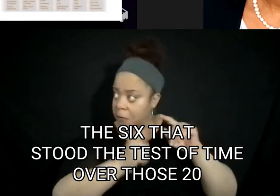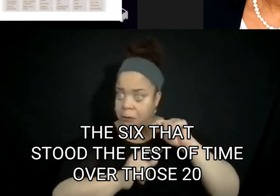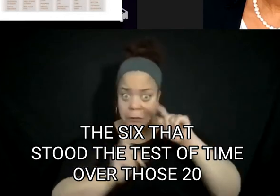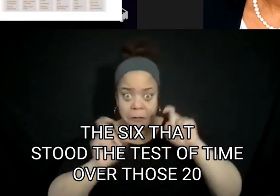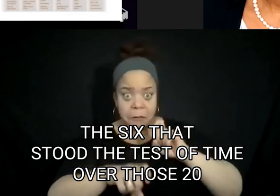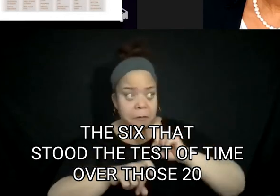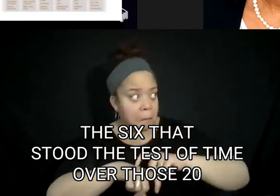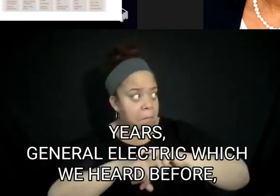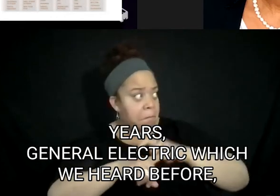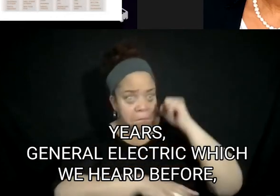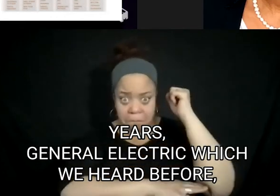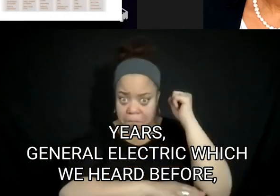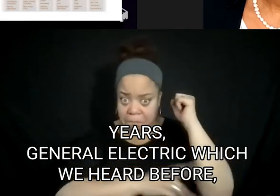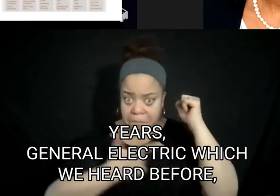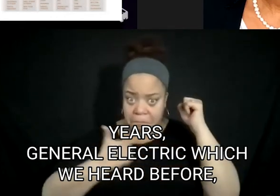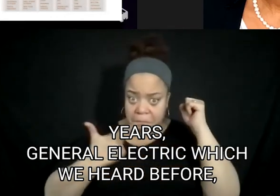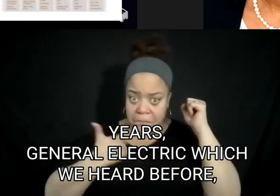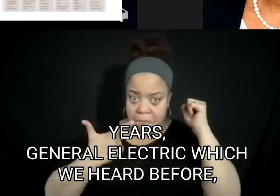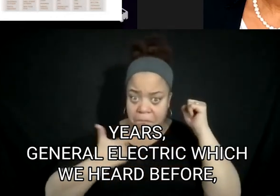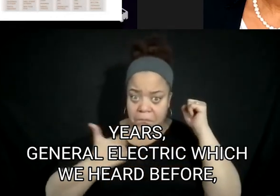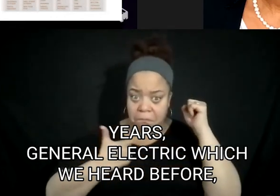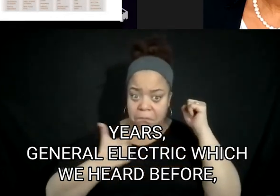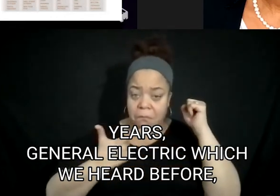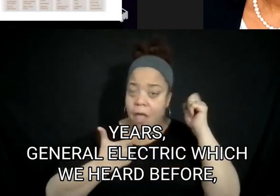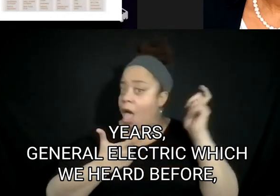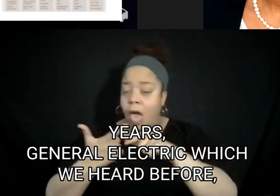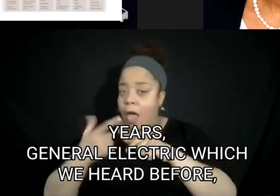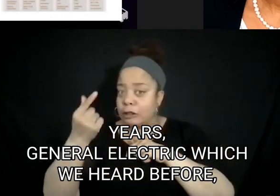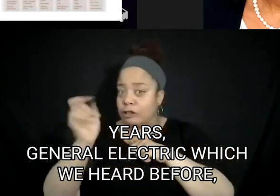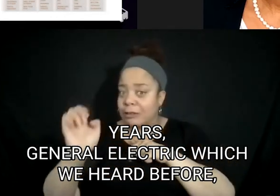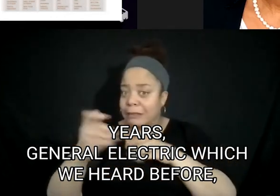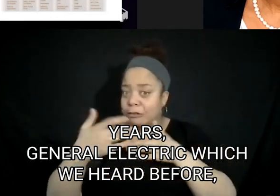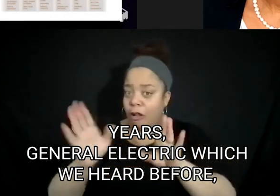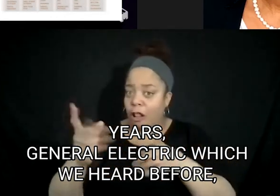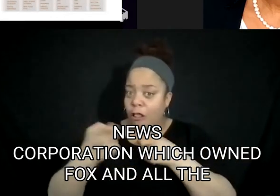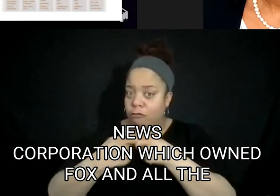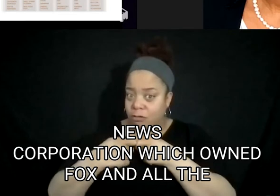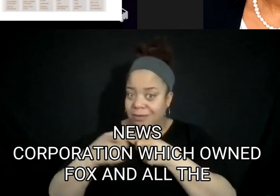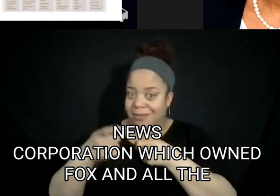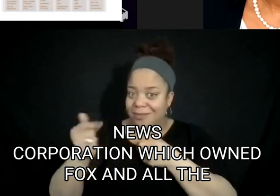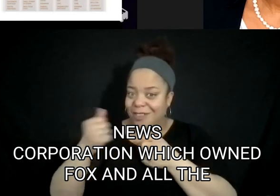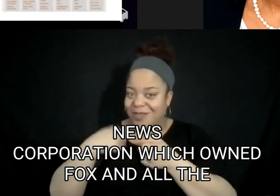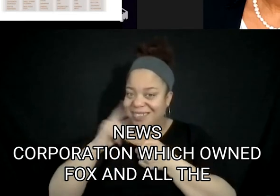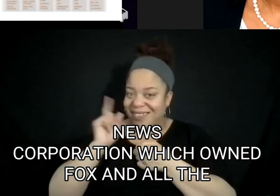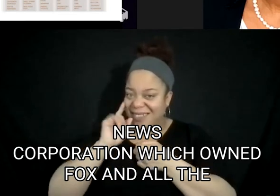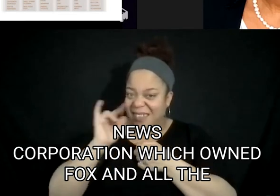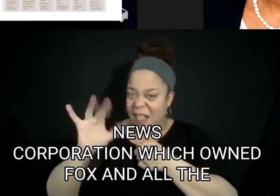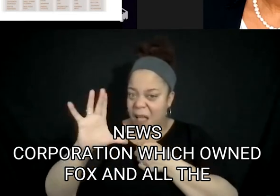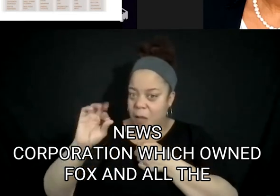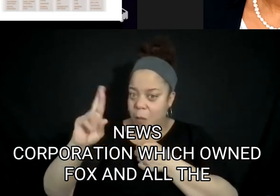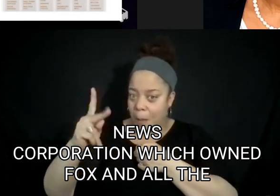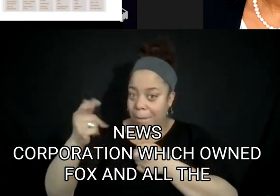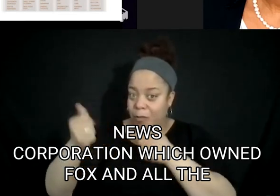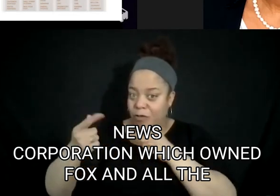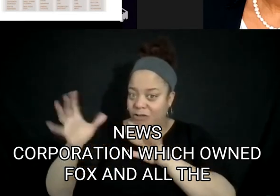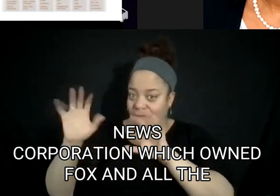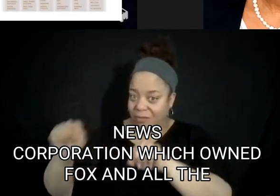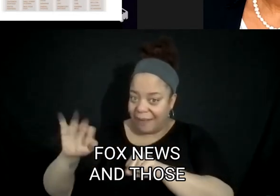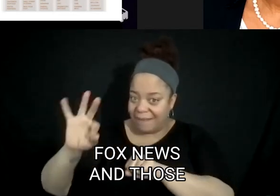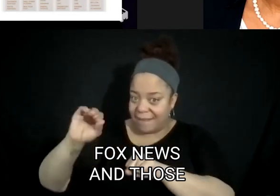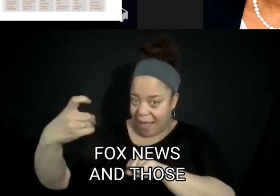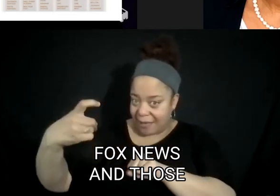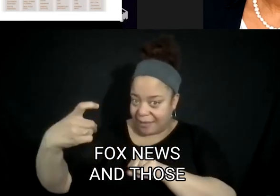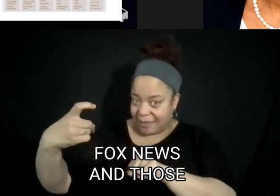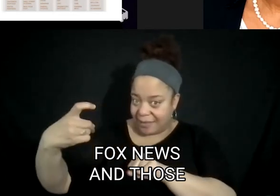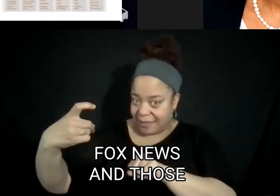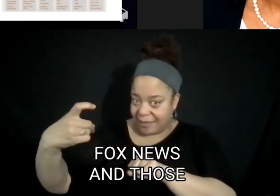which owned Fox and all the kind of Fox News and those industries, Disney, which of